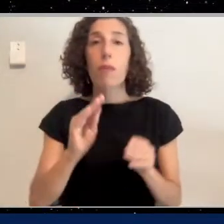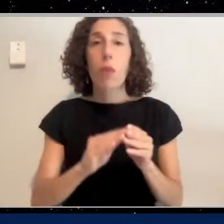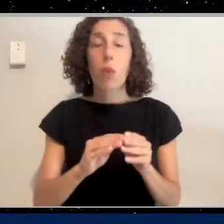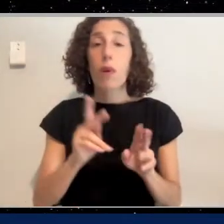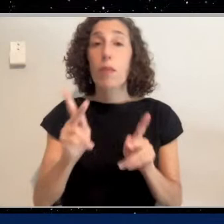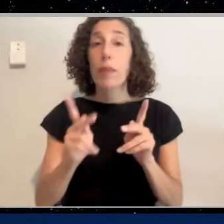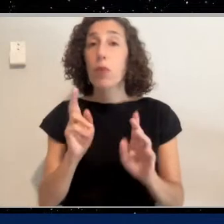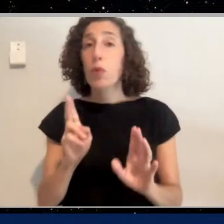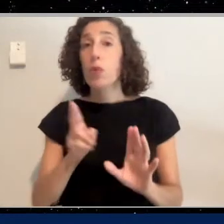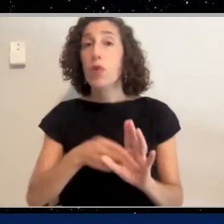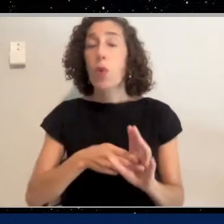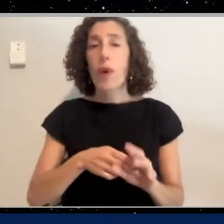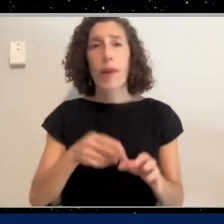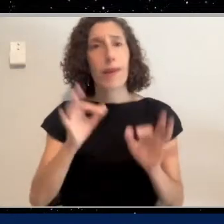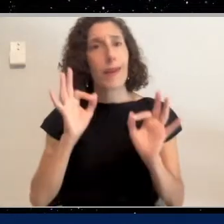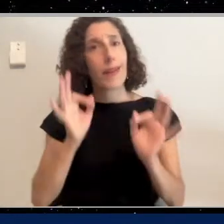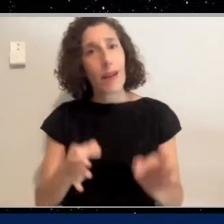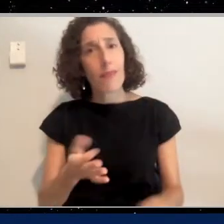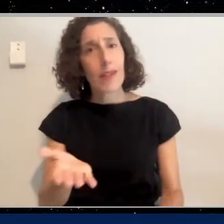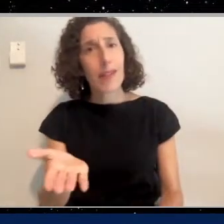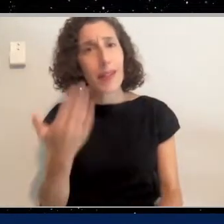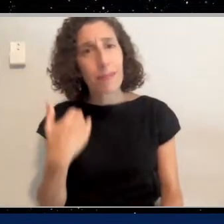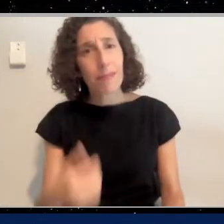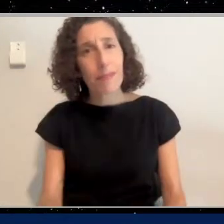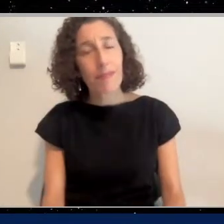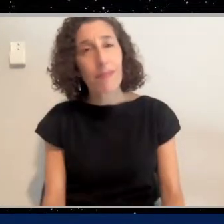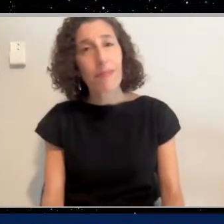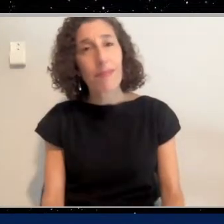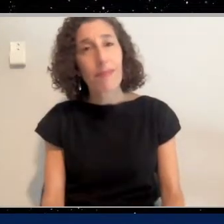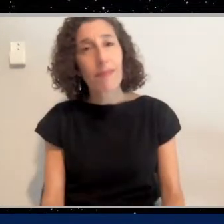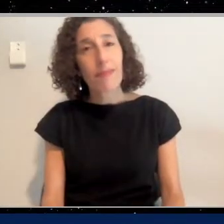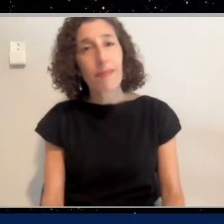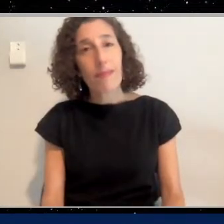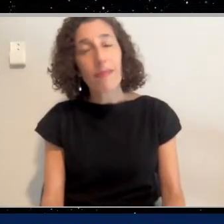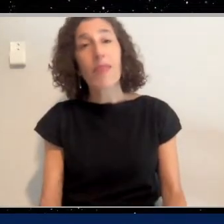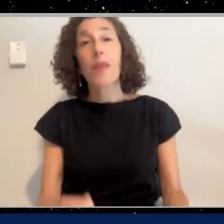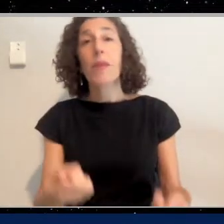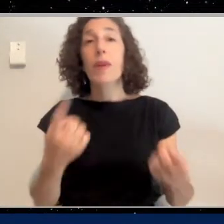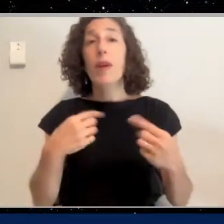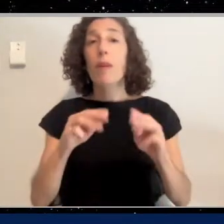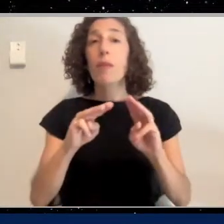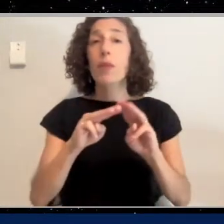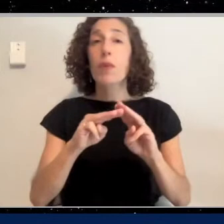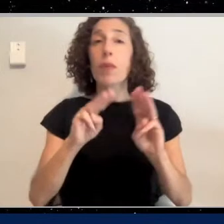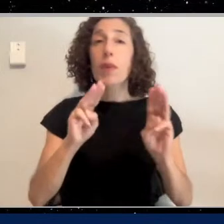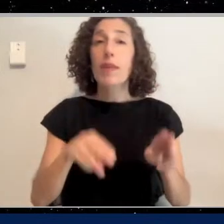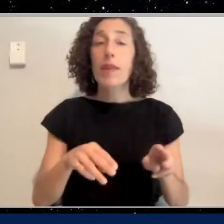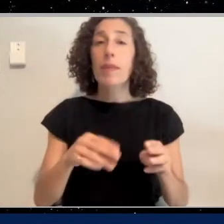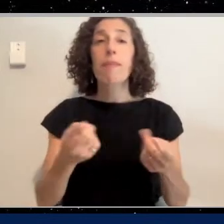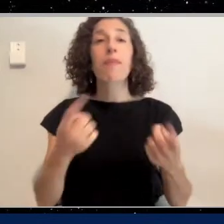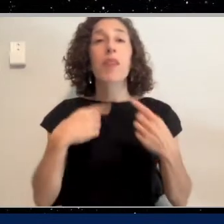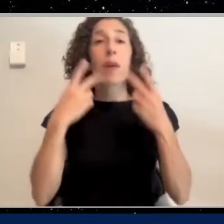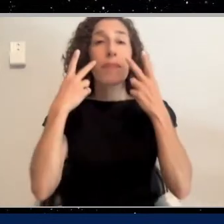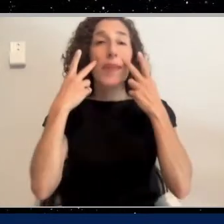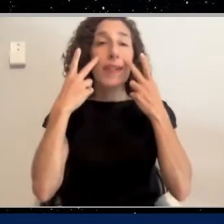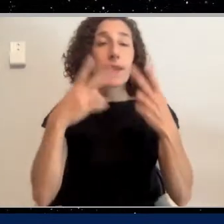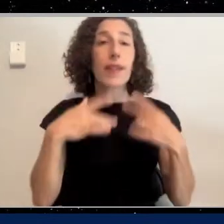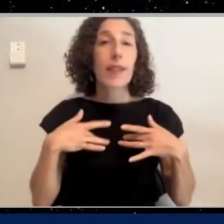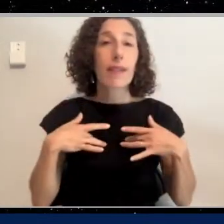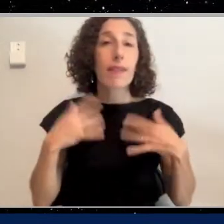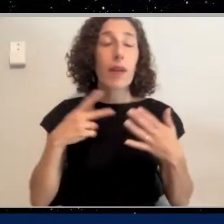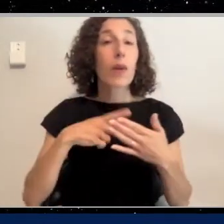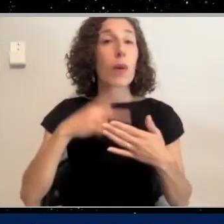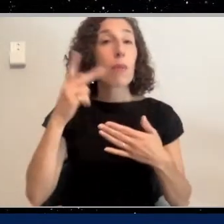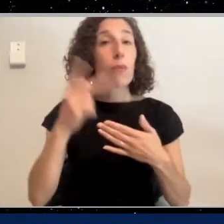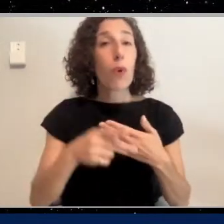And we also, when people come to our programs, come to our museum, we chat with them. And if they're a good fit for our council,